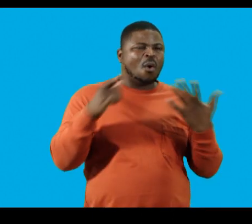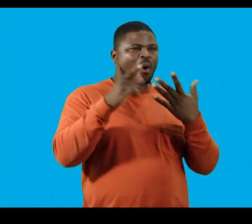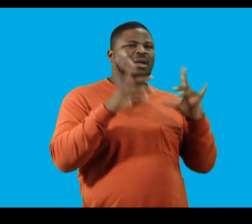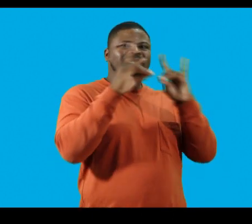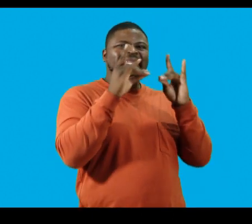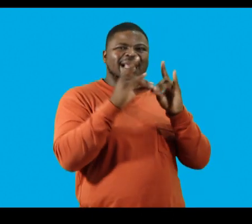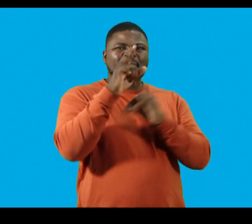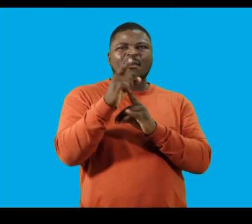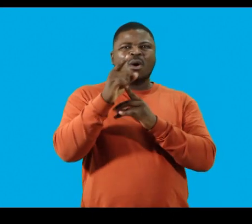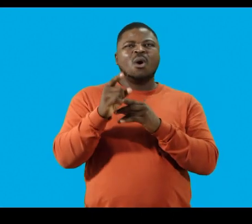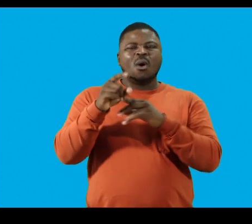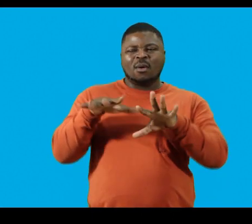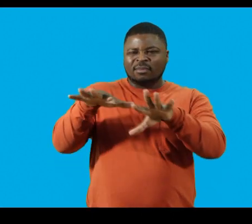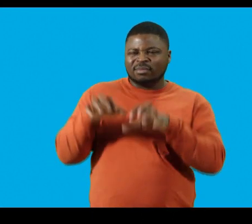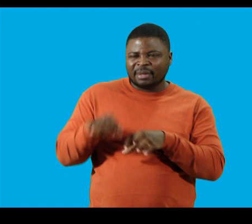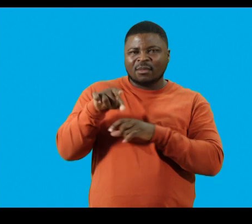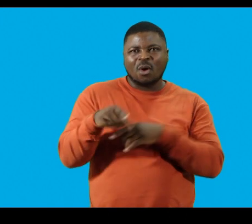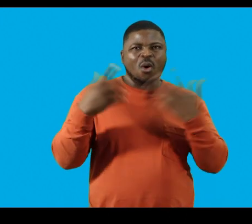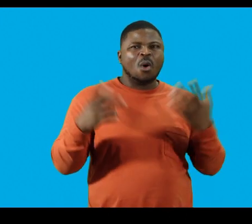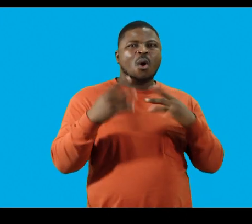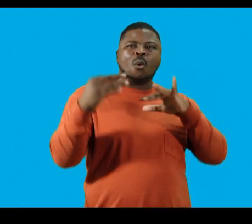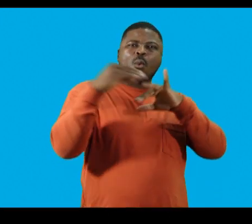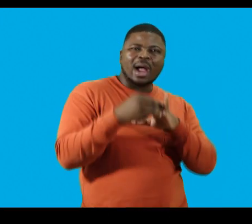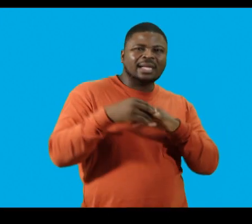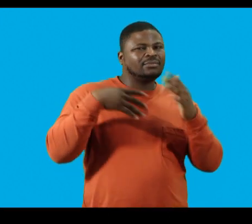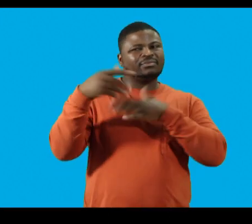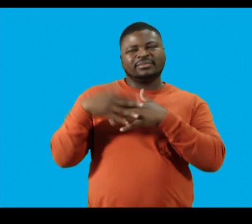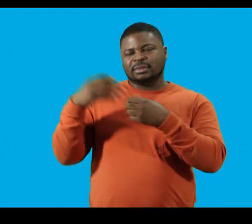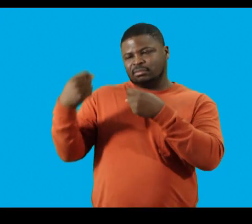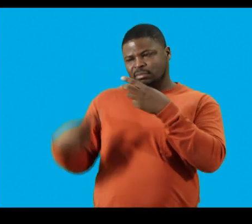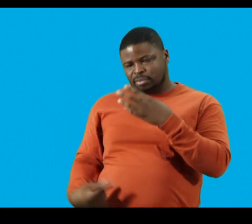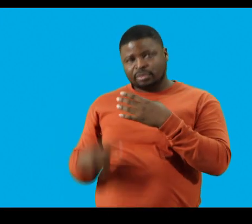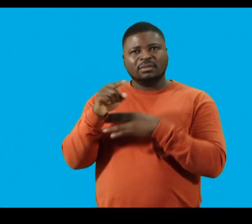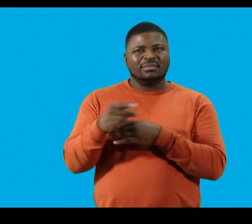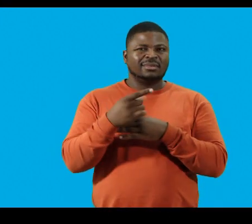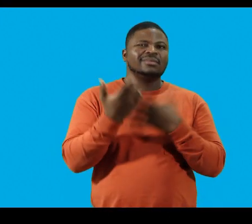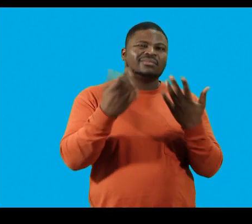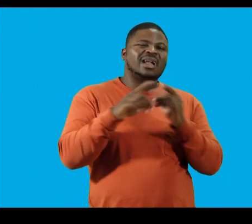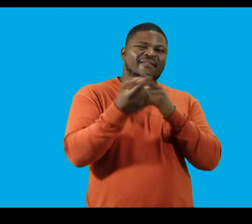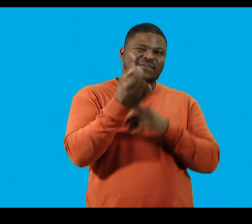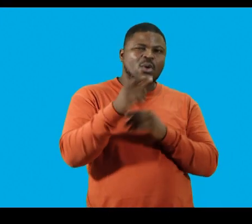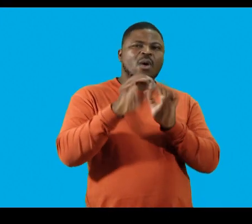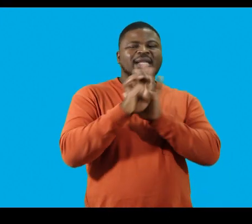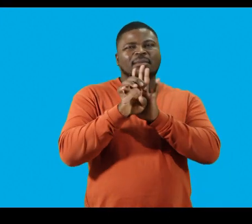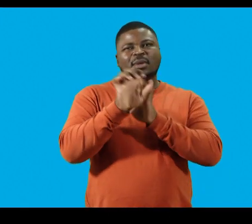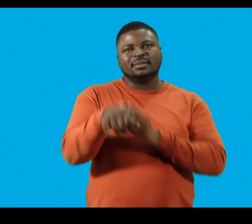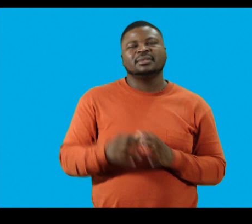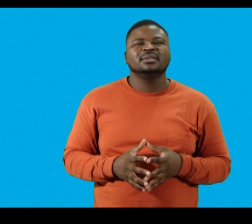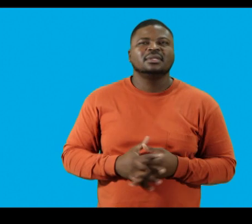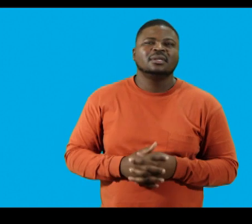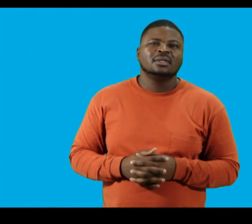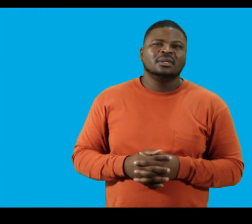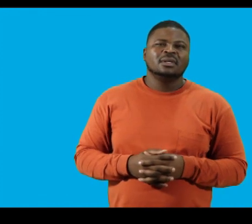stadiums, examination halls, weddings, and matric dances. That is just a few